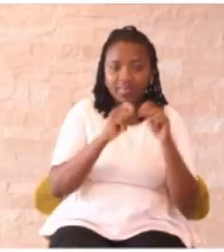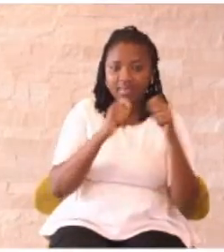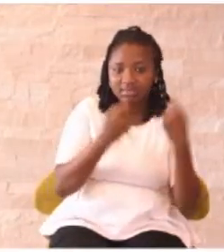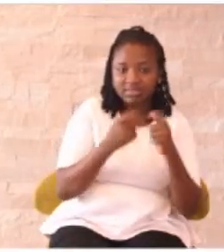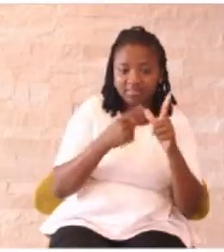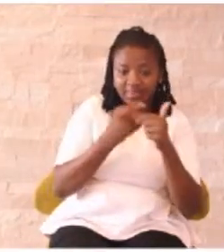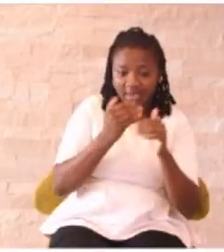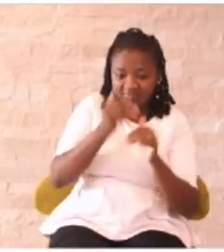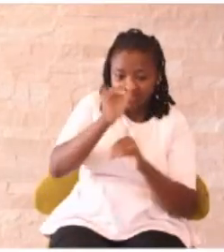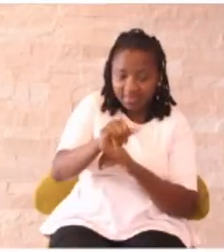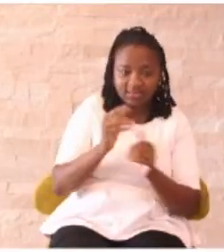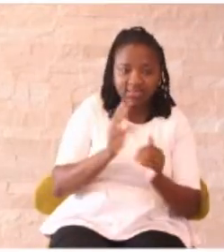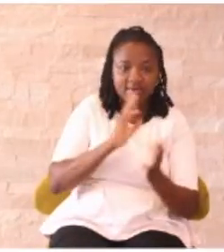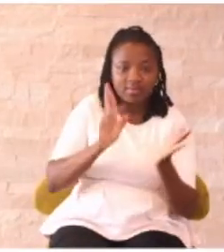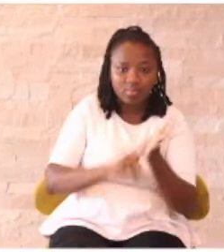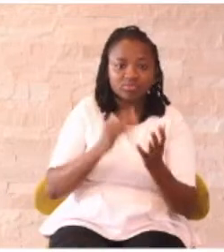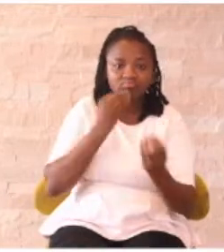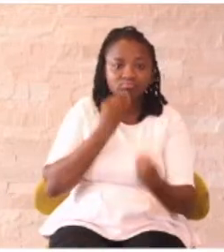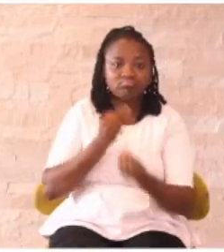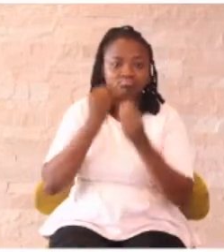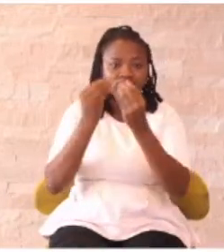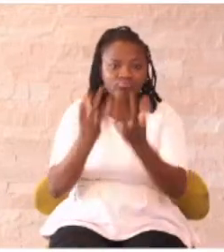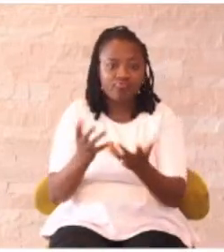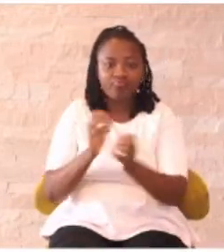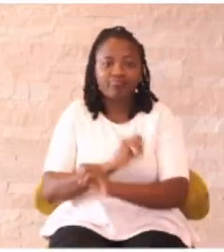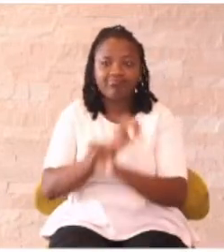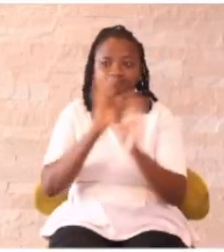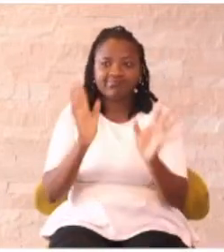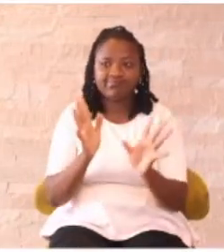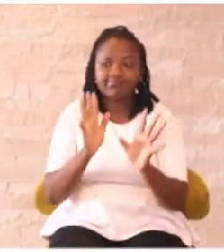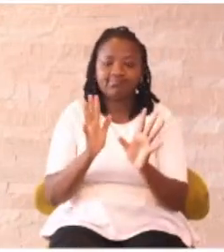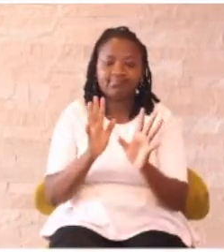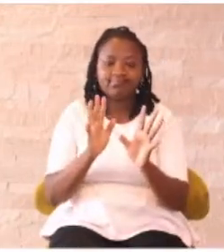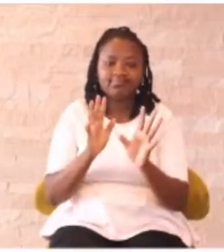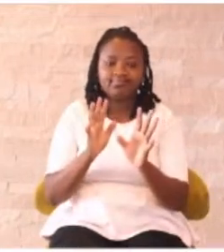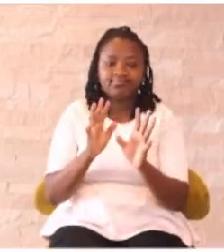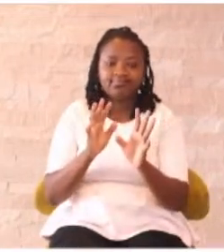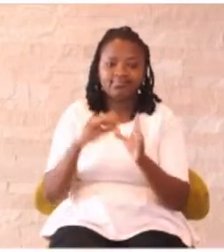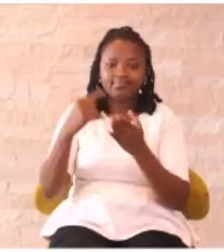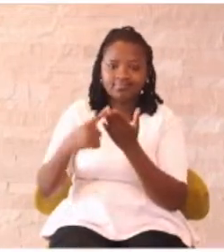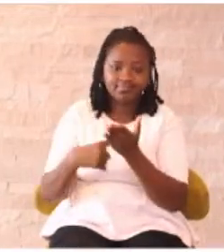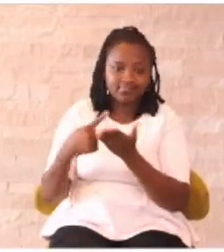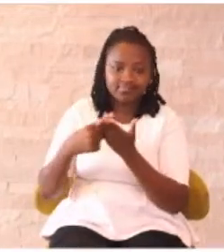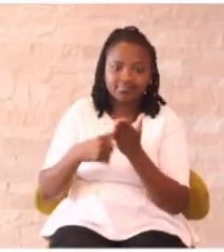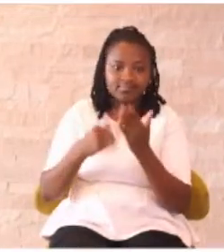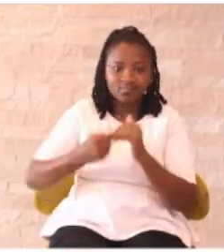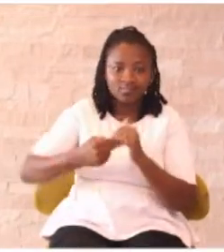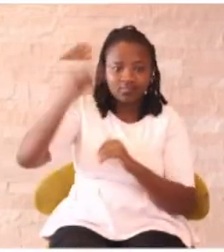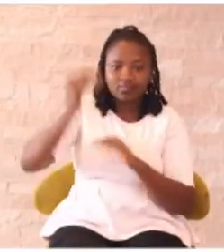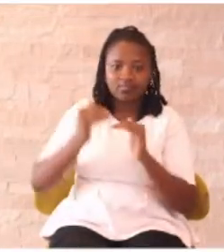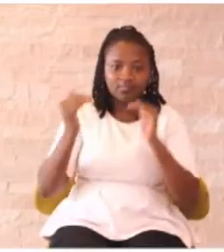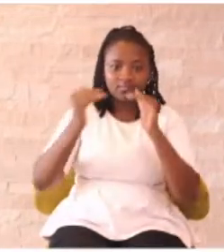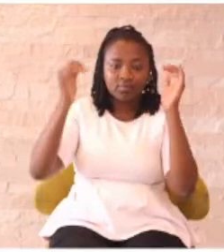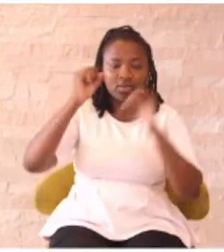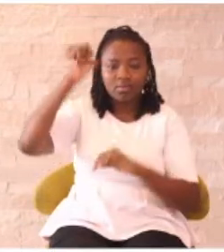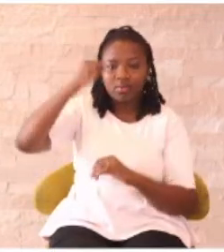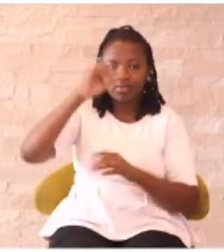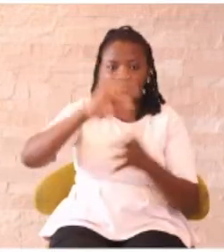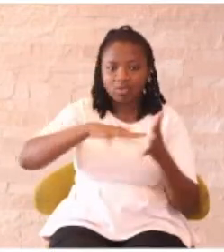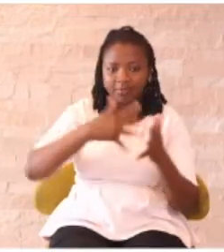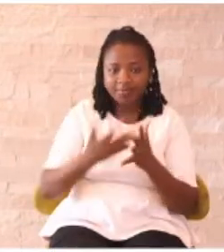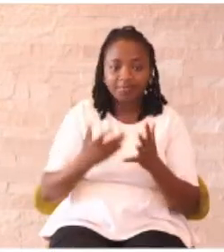later informed the deliberations at their high-level political forum in New